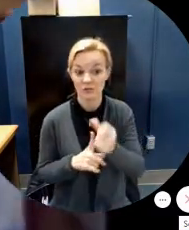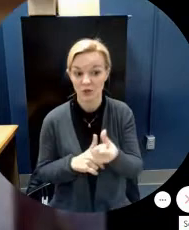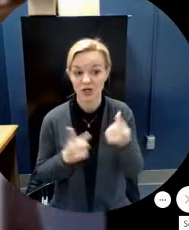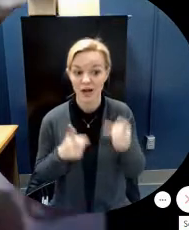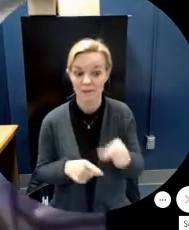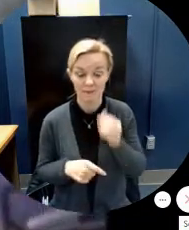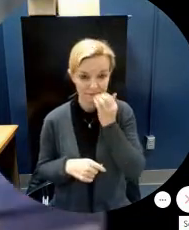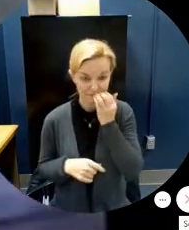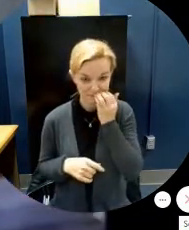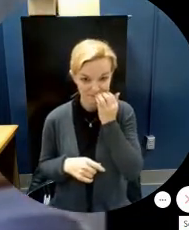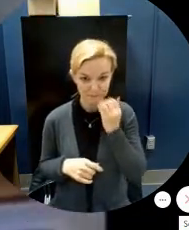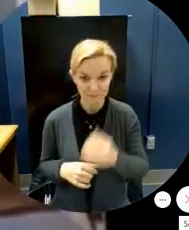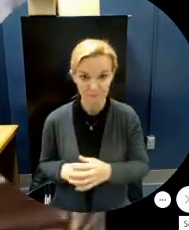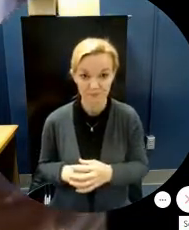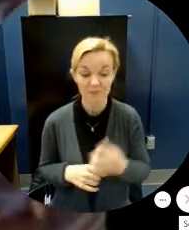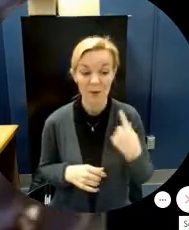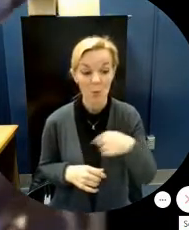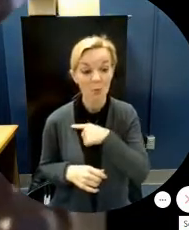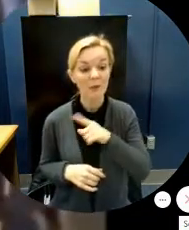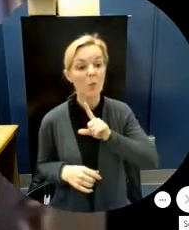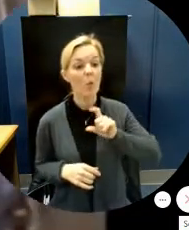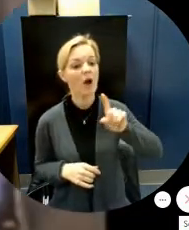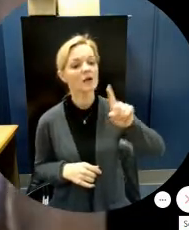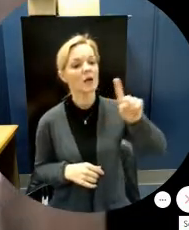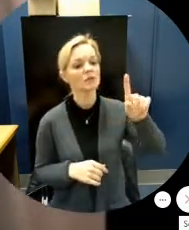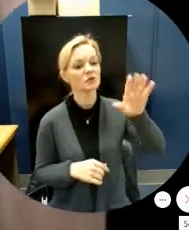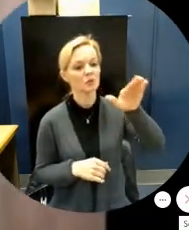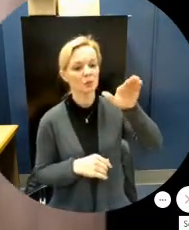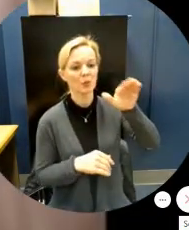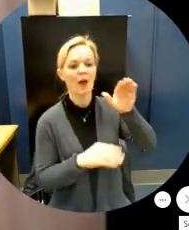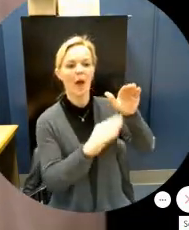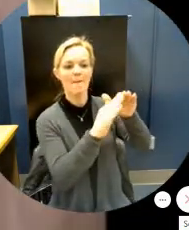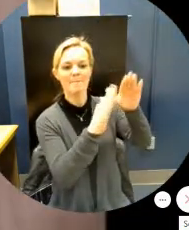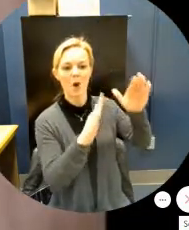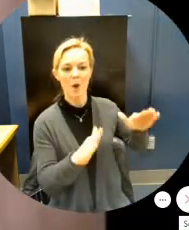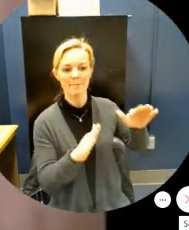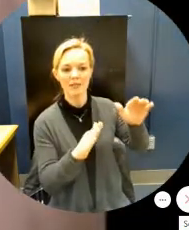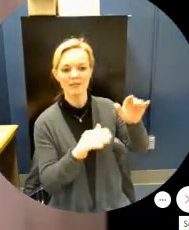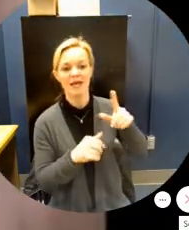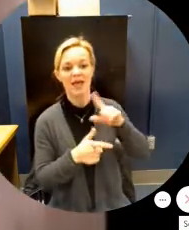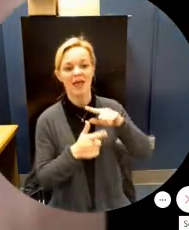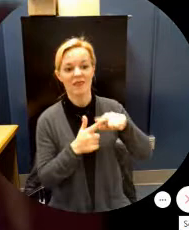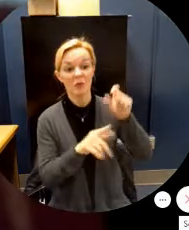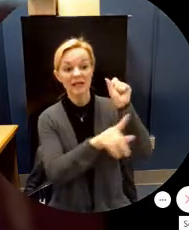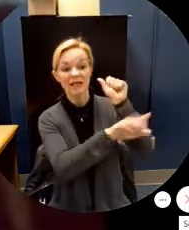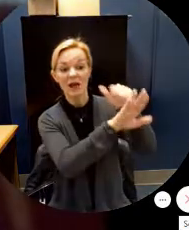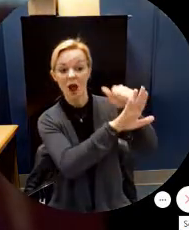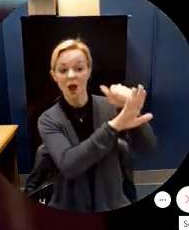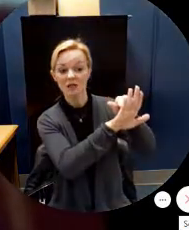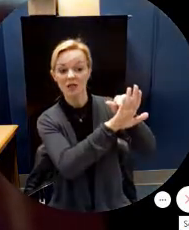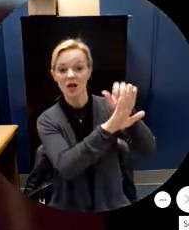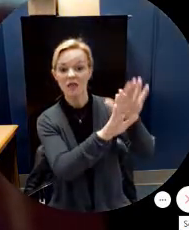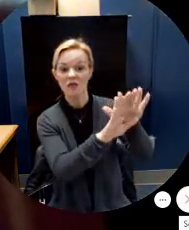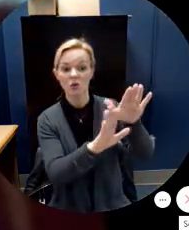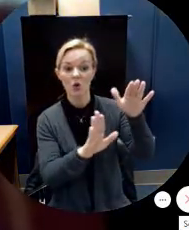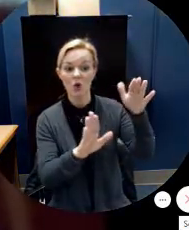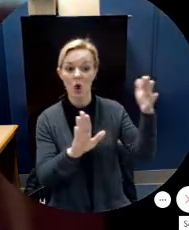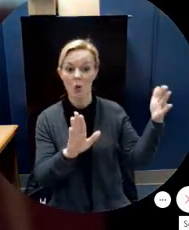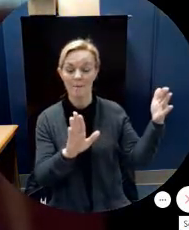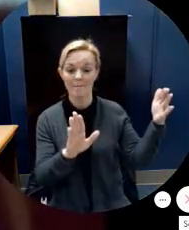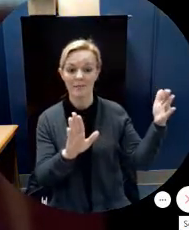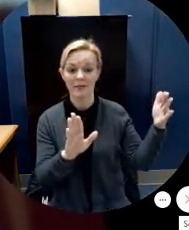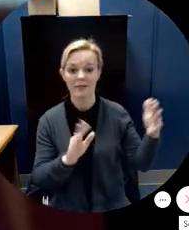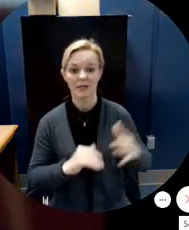We got up to the apartment. We knocked on the door. The door opened, and my partner didn't look out. We had